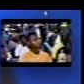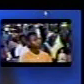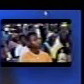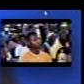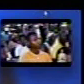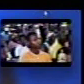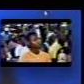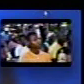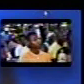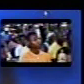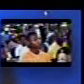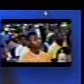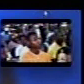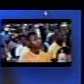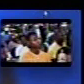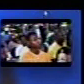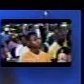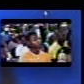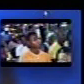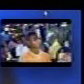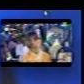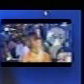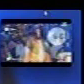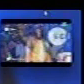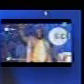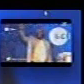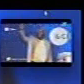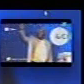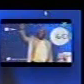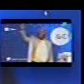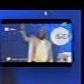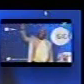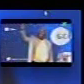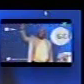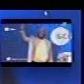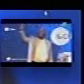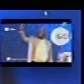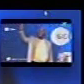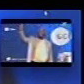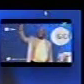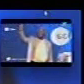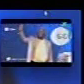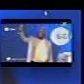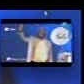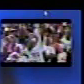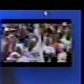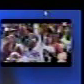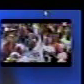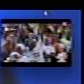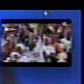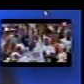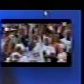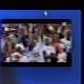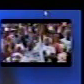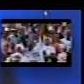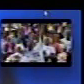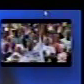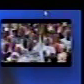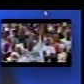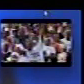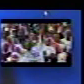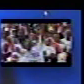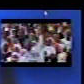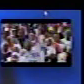as other Gentiles walk. And they don't see anything wrong in that. They talk like other